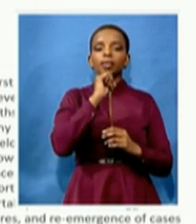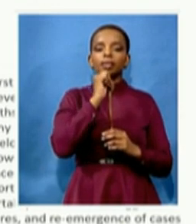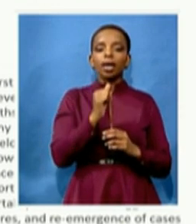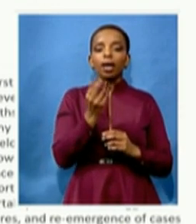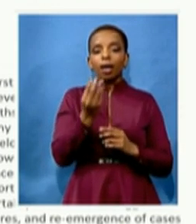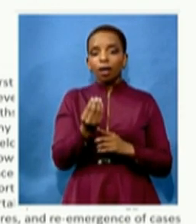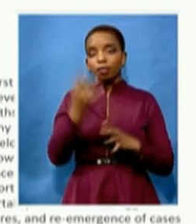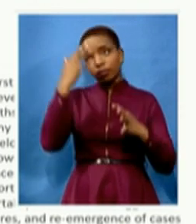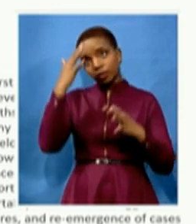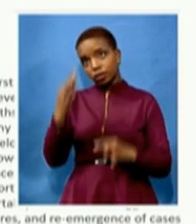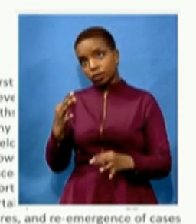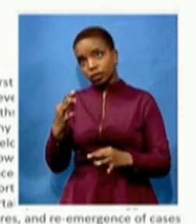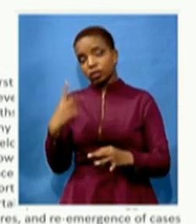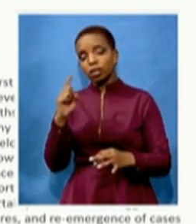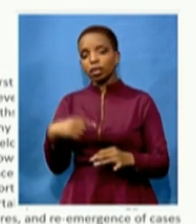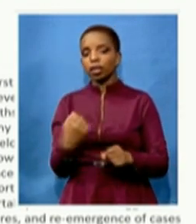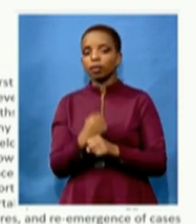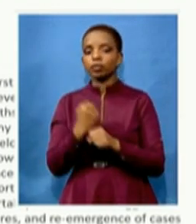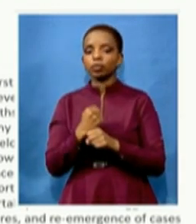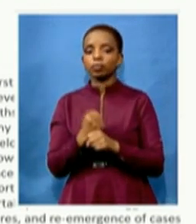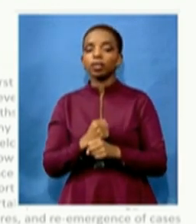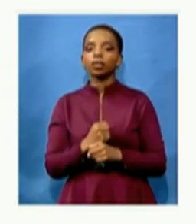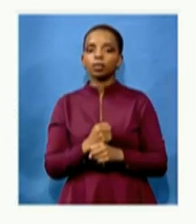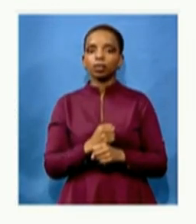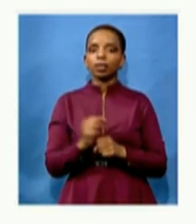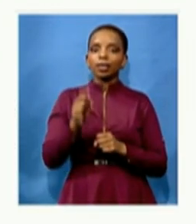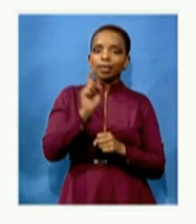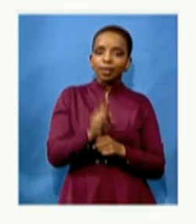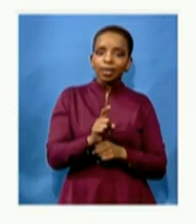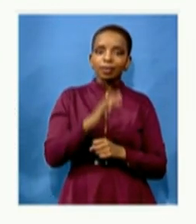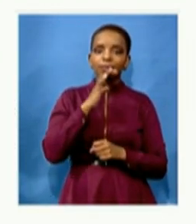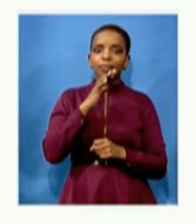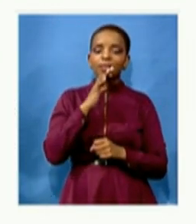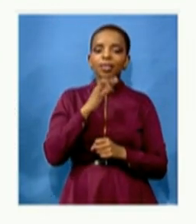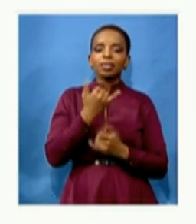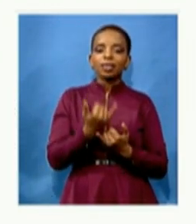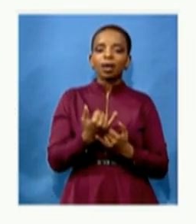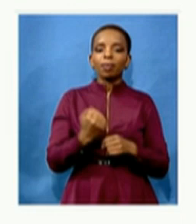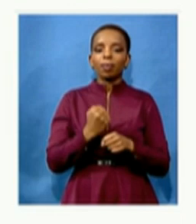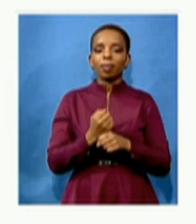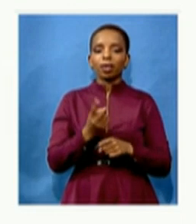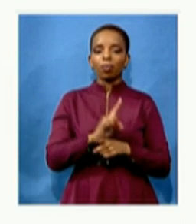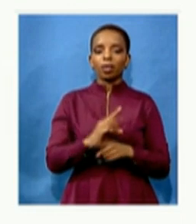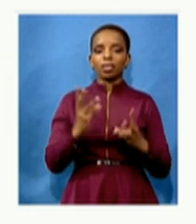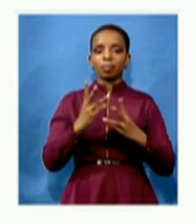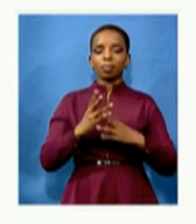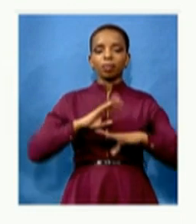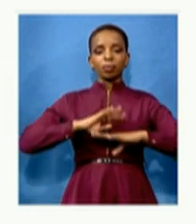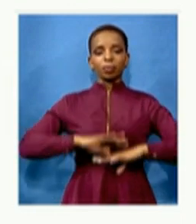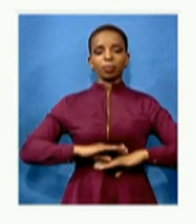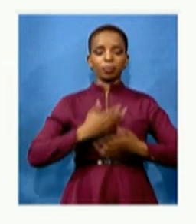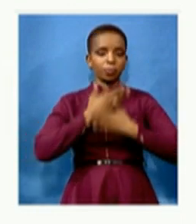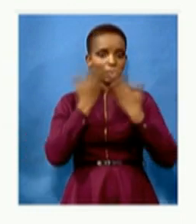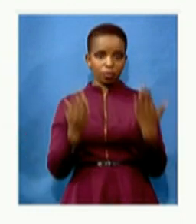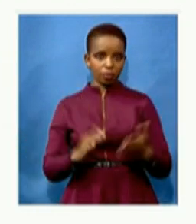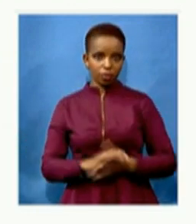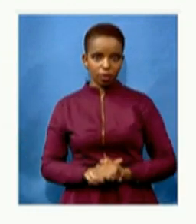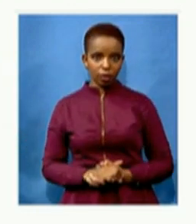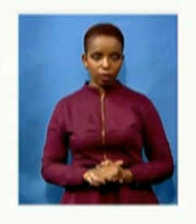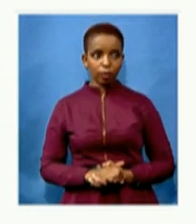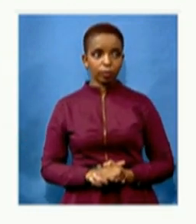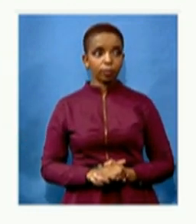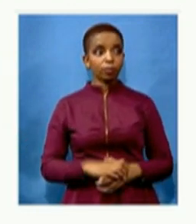amidst such uncertainty. I also wanted to give some context because I think that's missing in some of the discussion. So